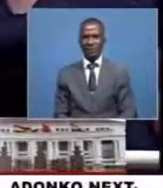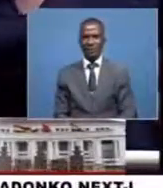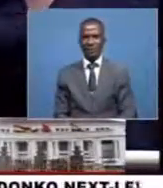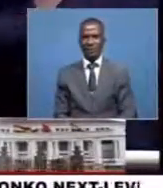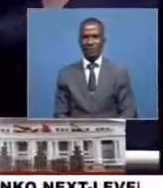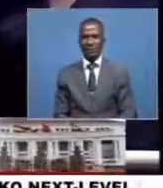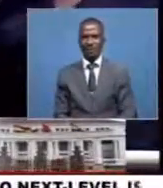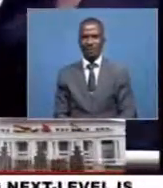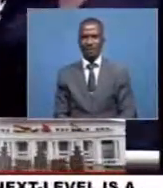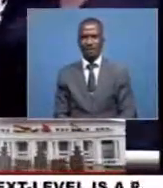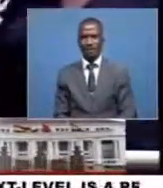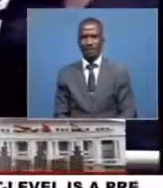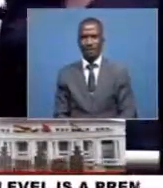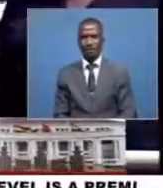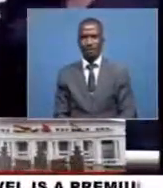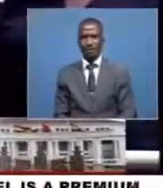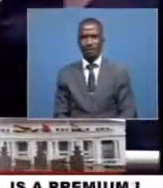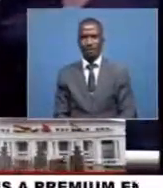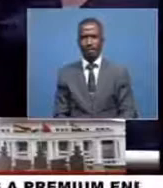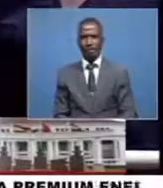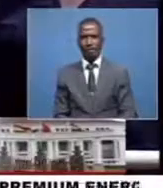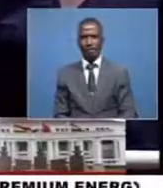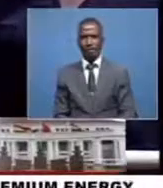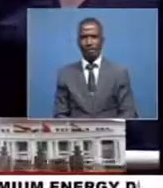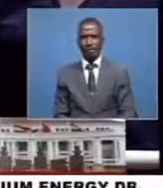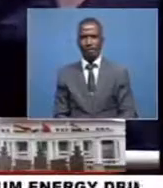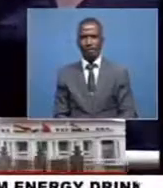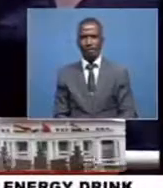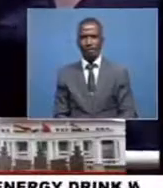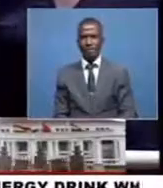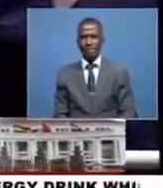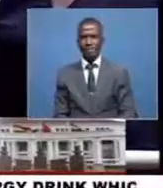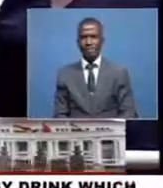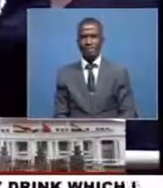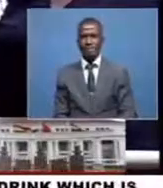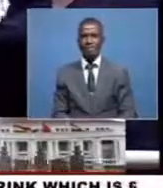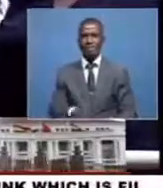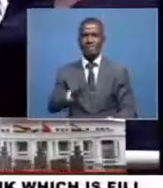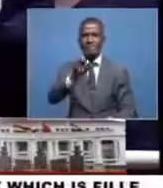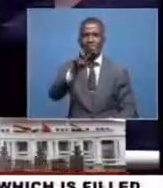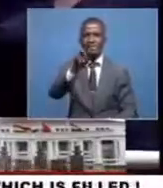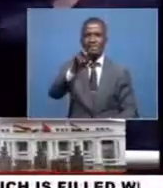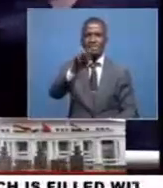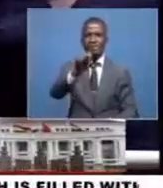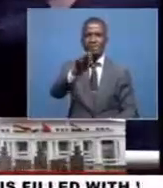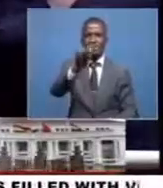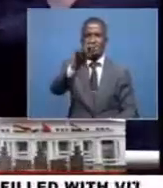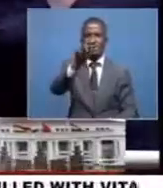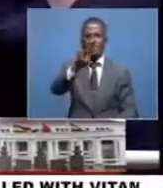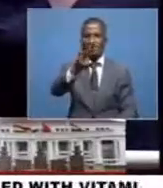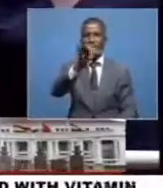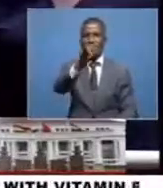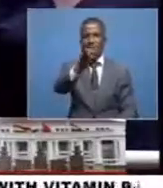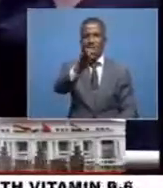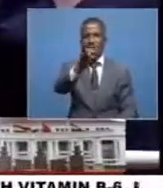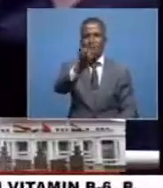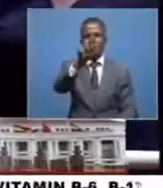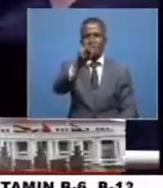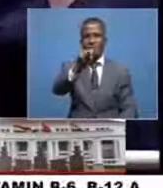Let's do some 5 minutes. Yo, Enyanom, I say, and ye bar court etc.